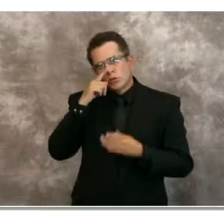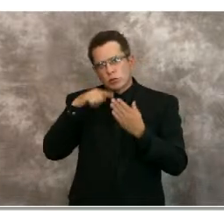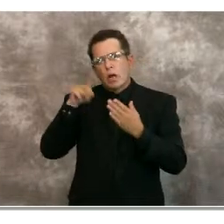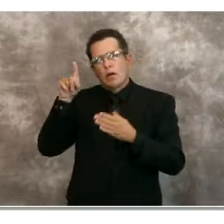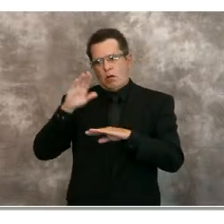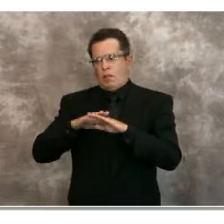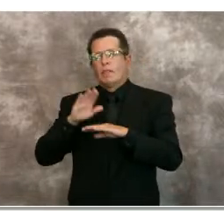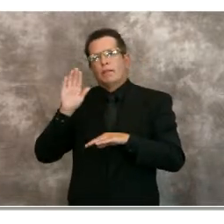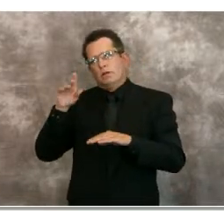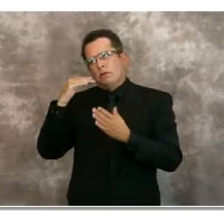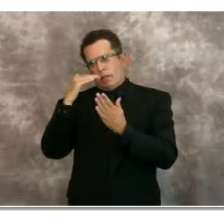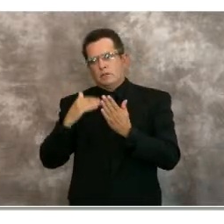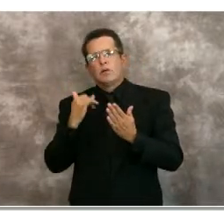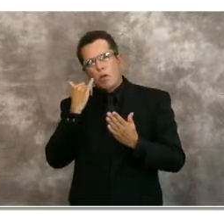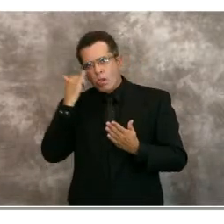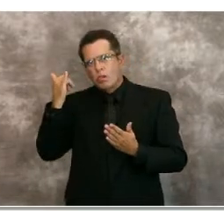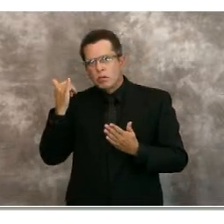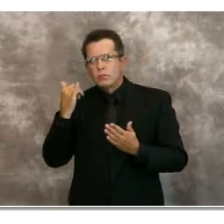this list.